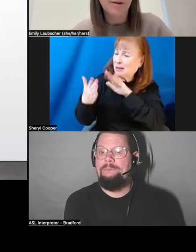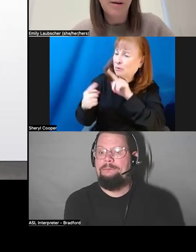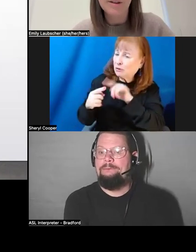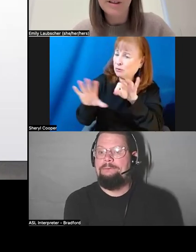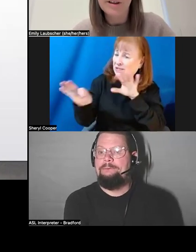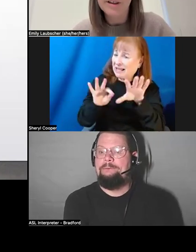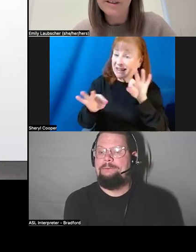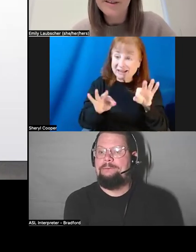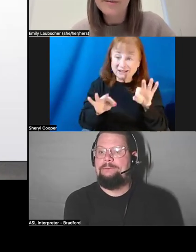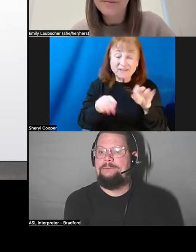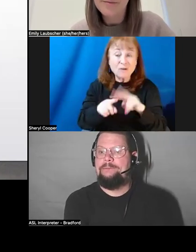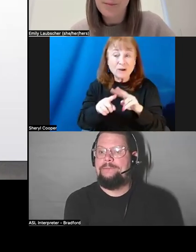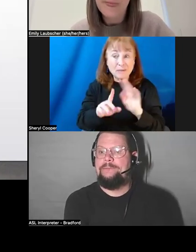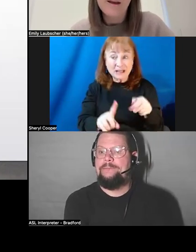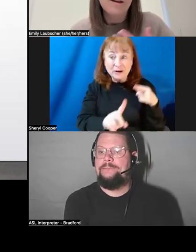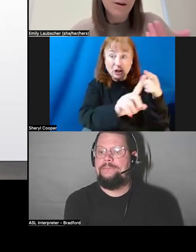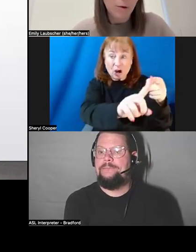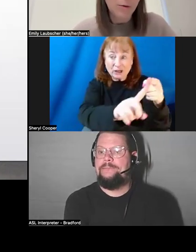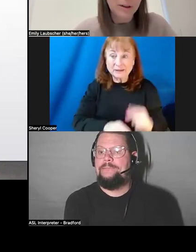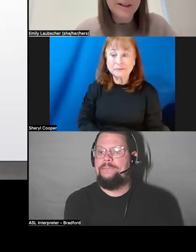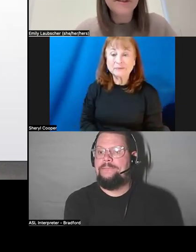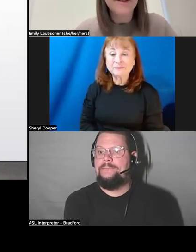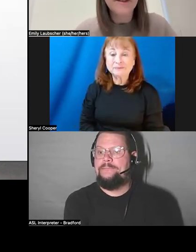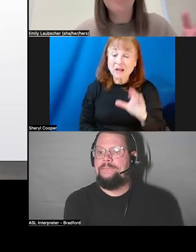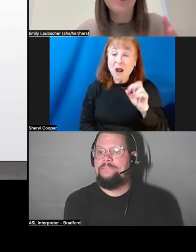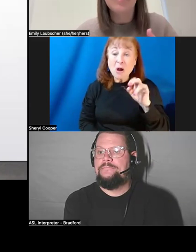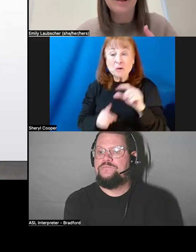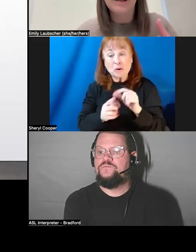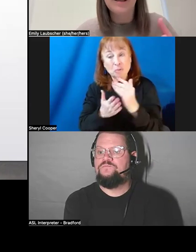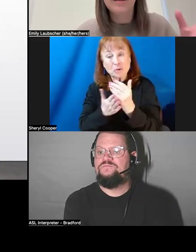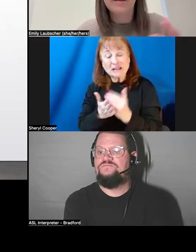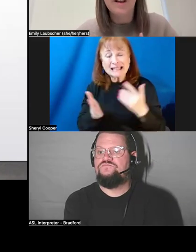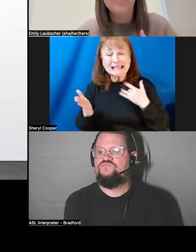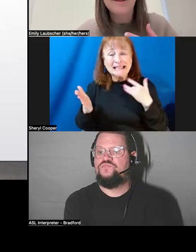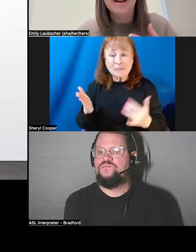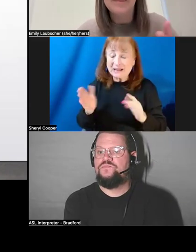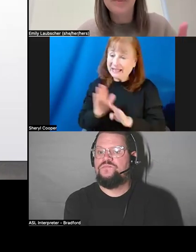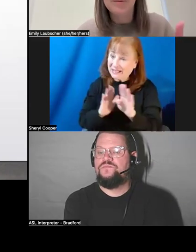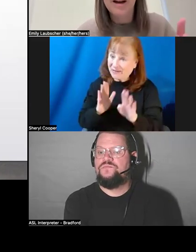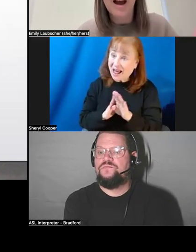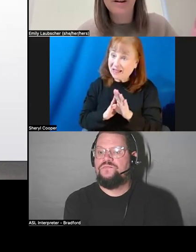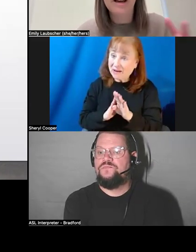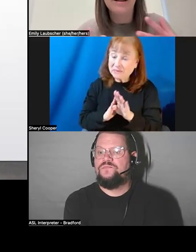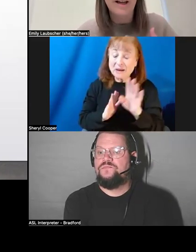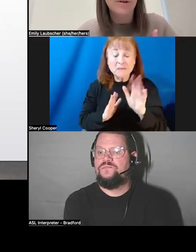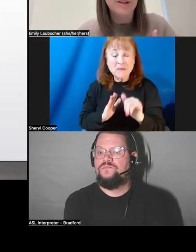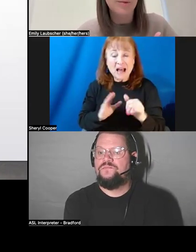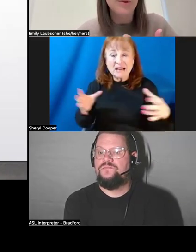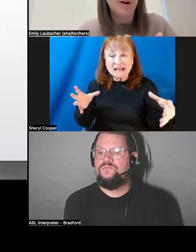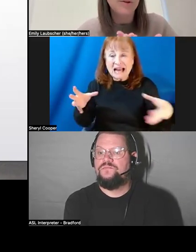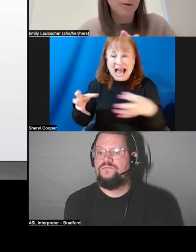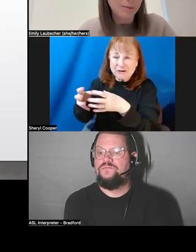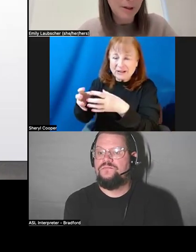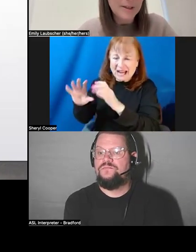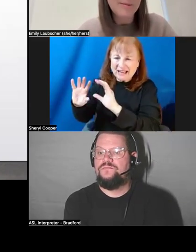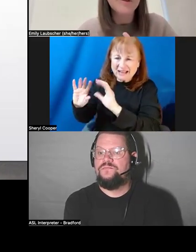selection of vocabulary targets. Core word lists have been typically developed by aggregating language samples